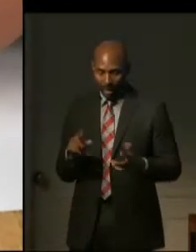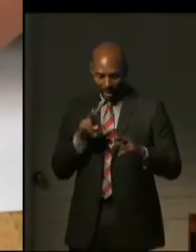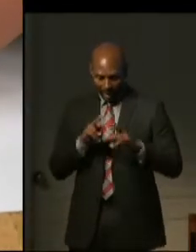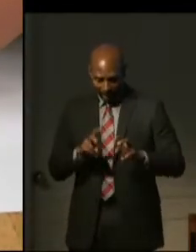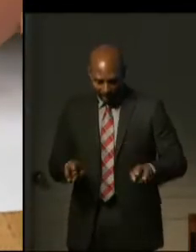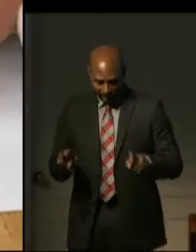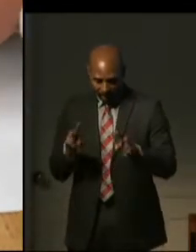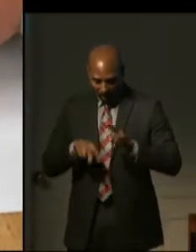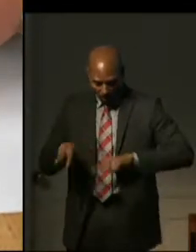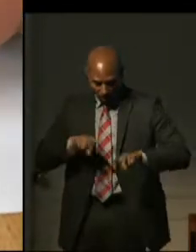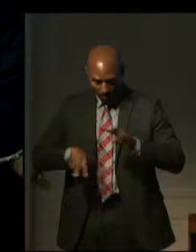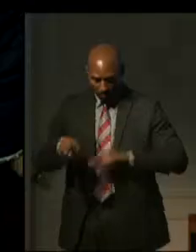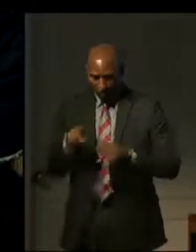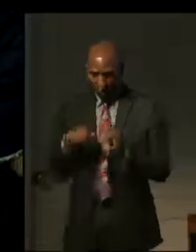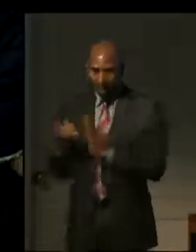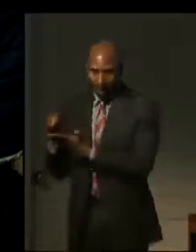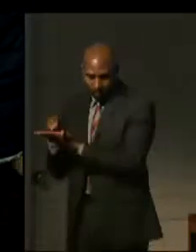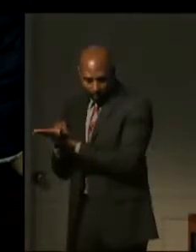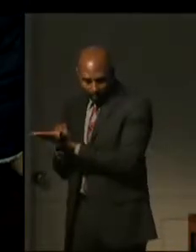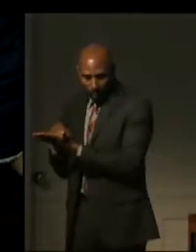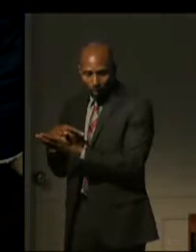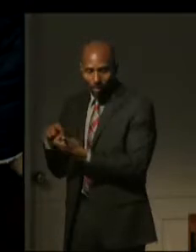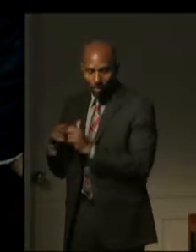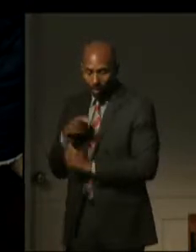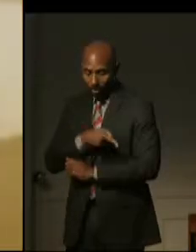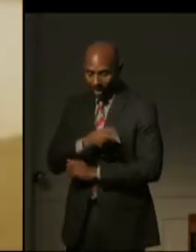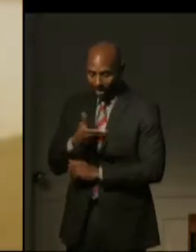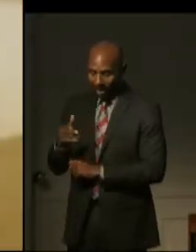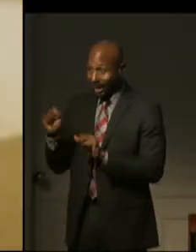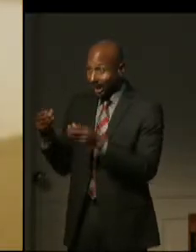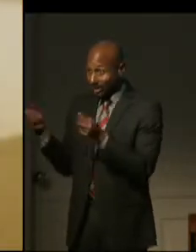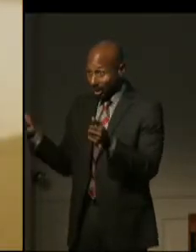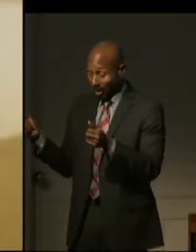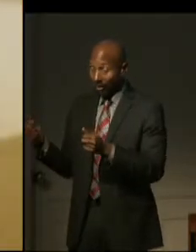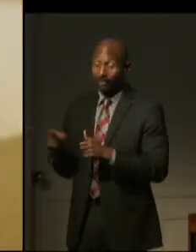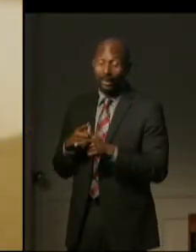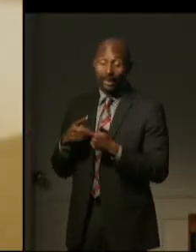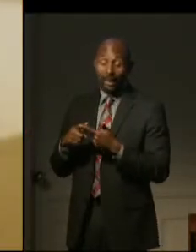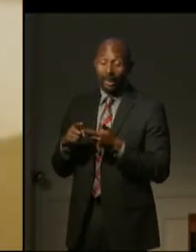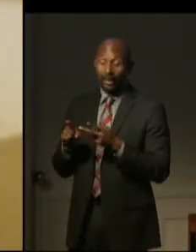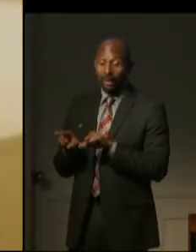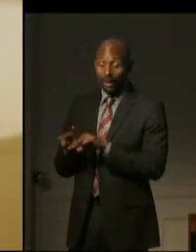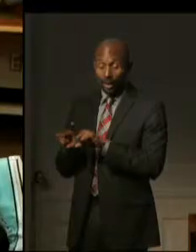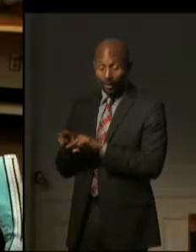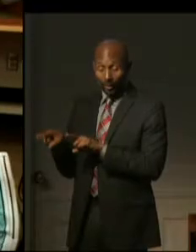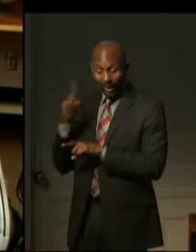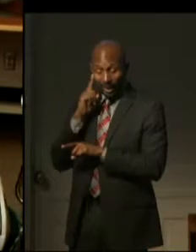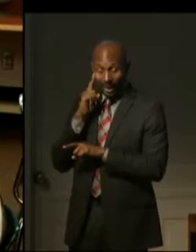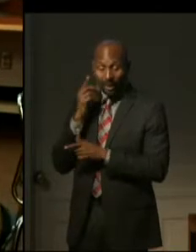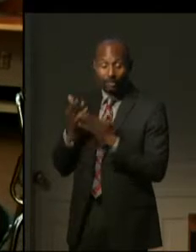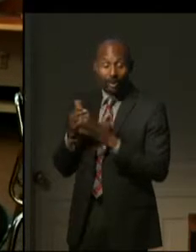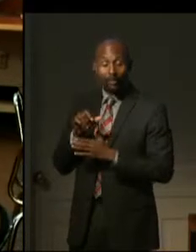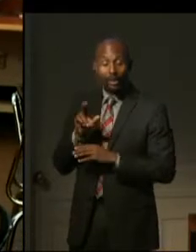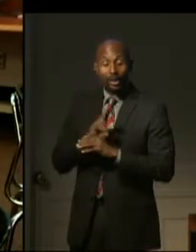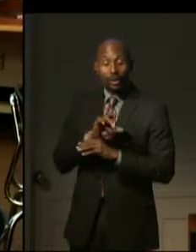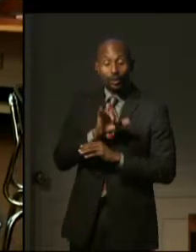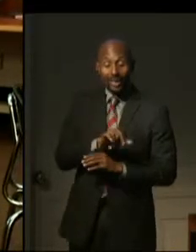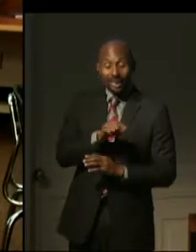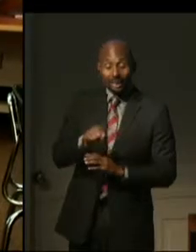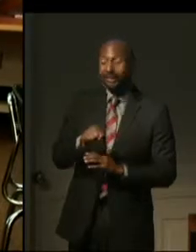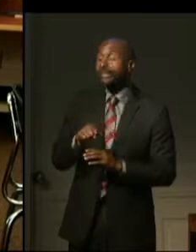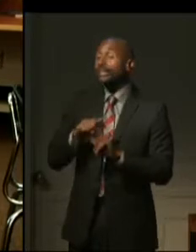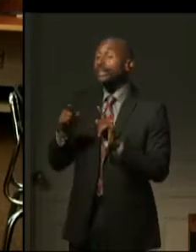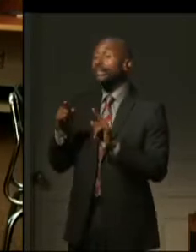note of what problem the object solves. And they think about also what might some other potential uses for the object might